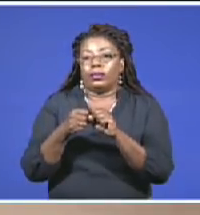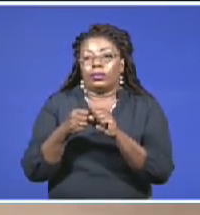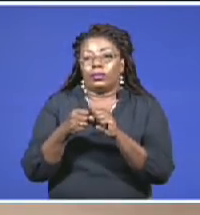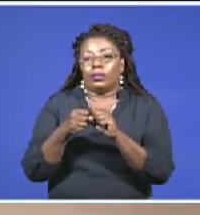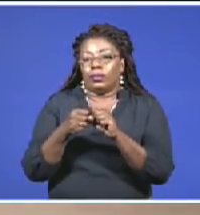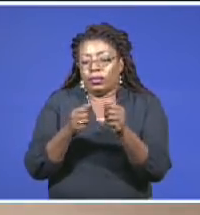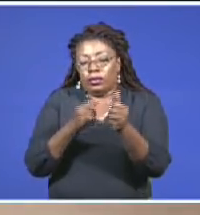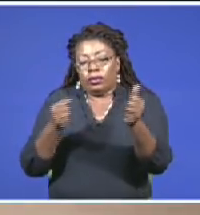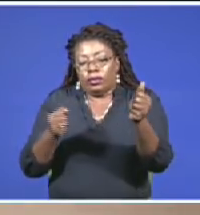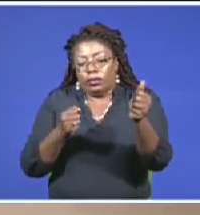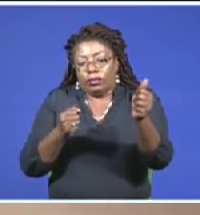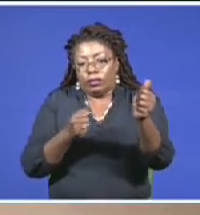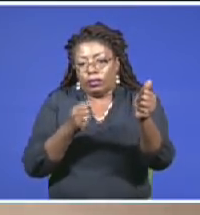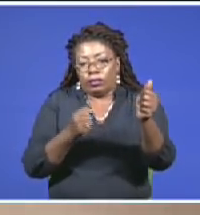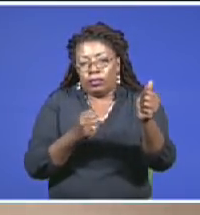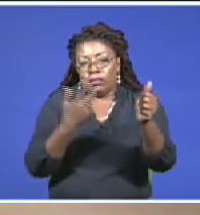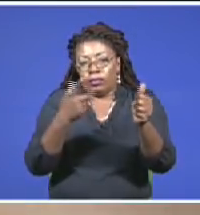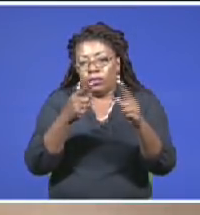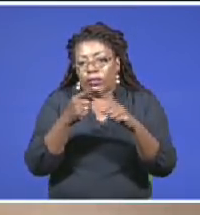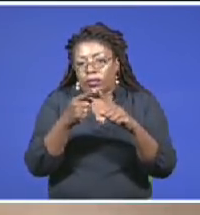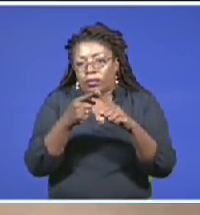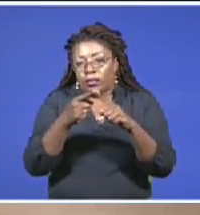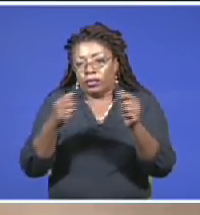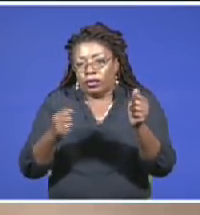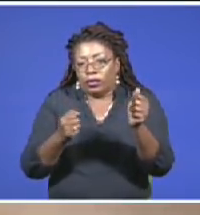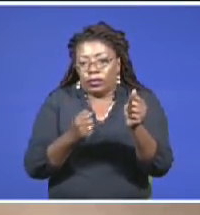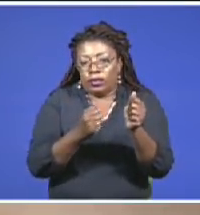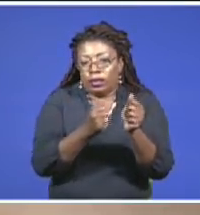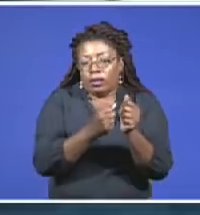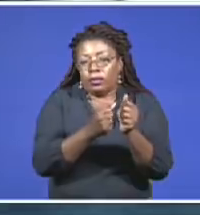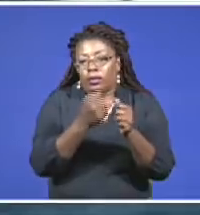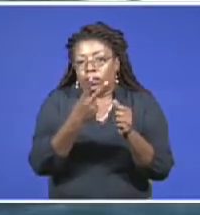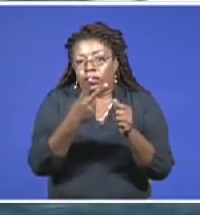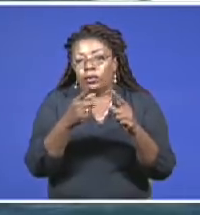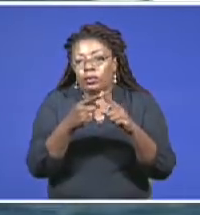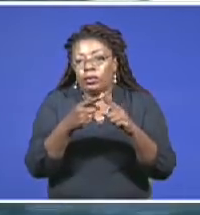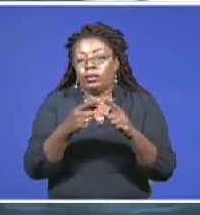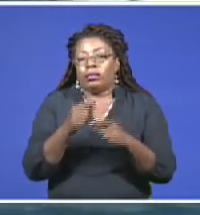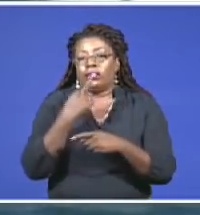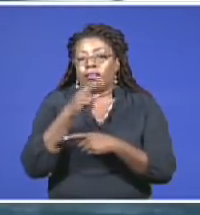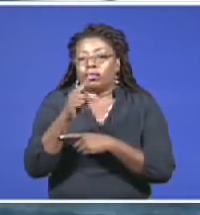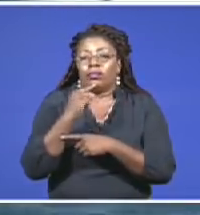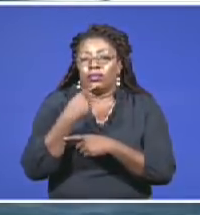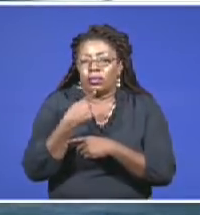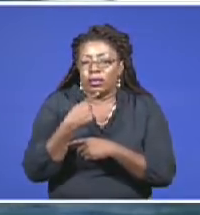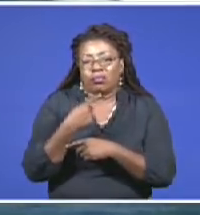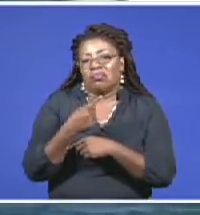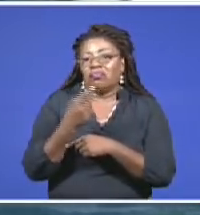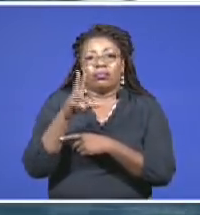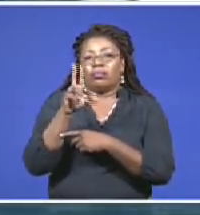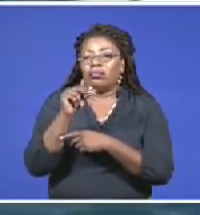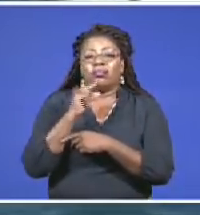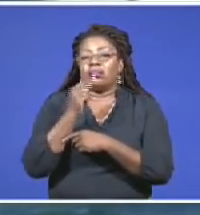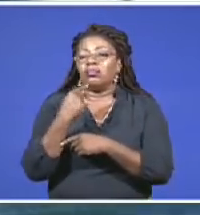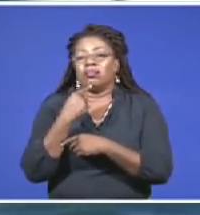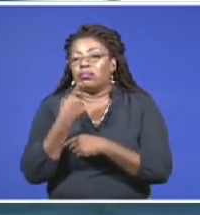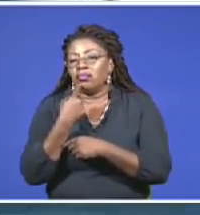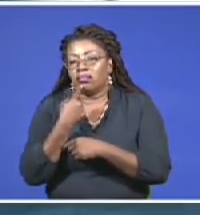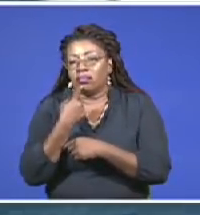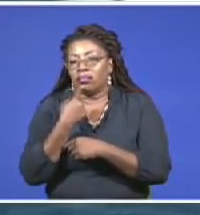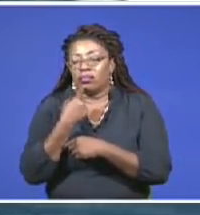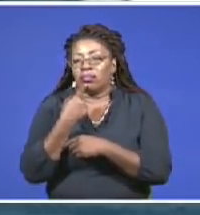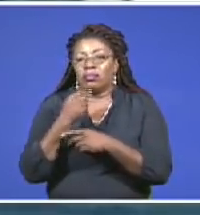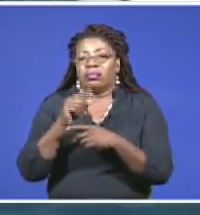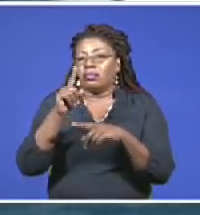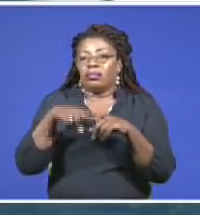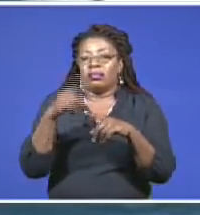by 3 points. Now she caught me, so she's behind me 2 points. Are you disappointed? No, I wasn't disappointed because you can't win